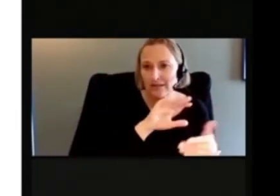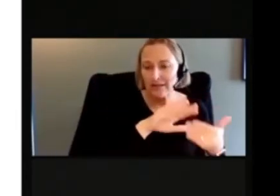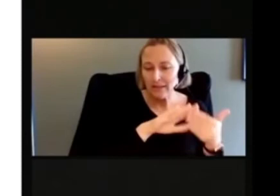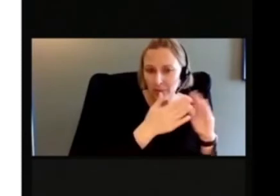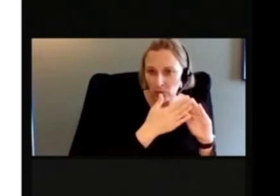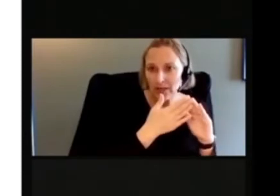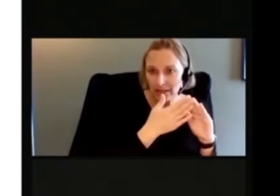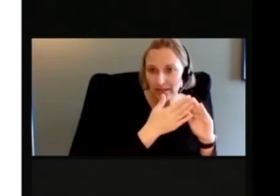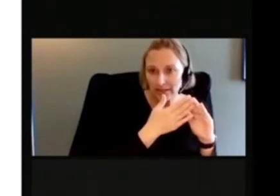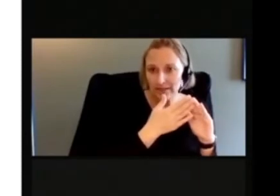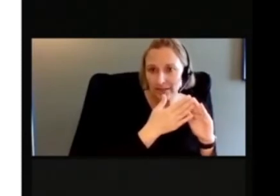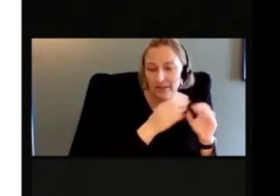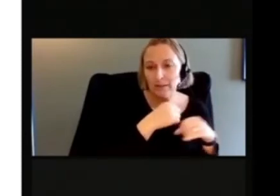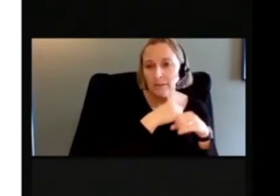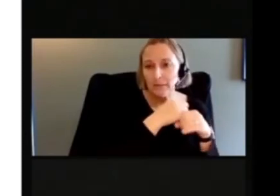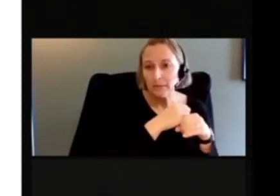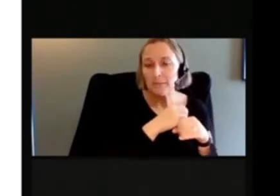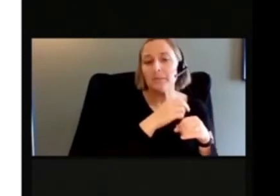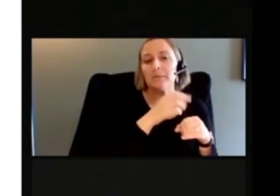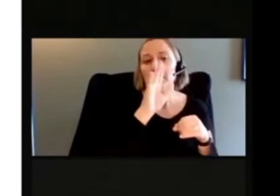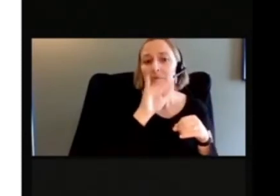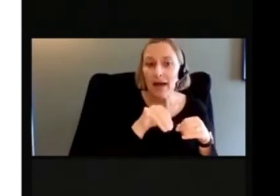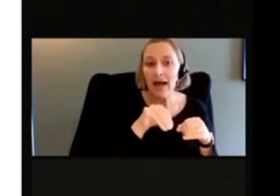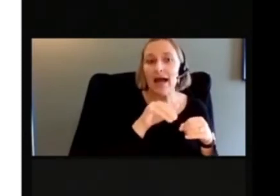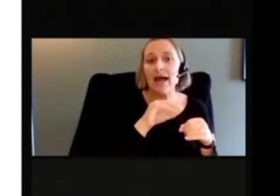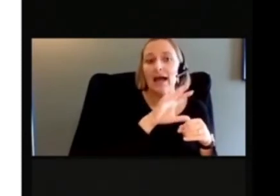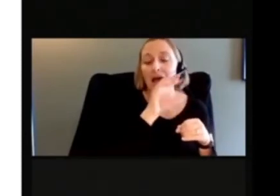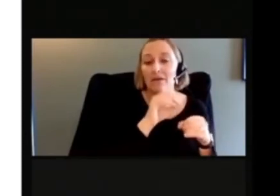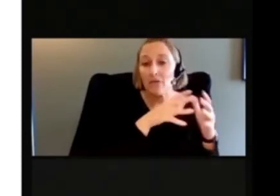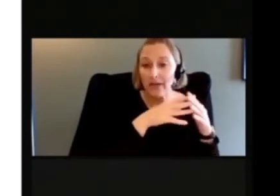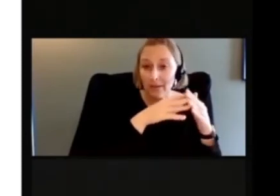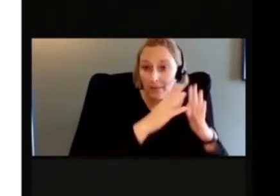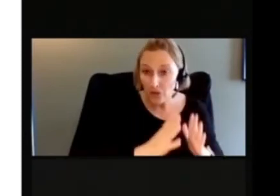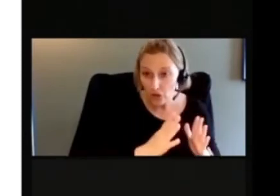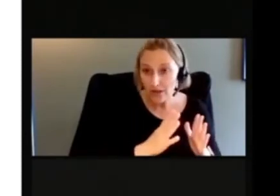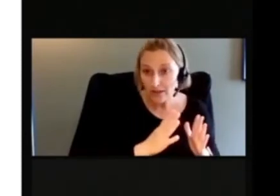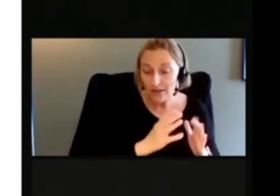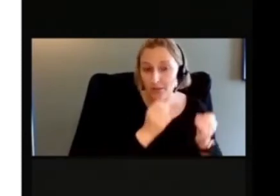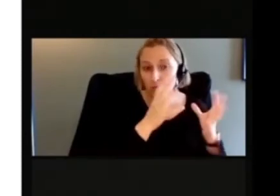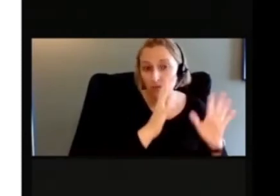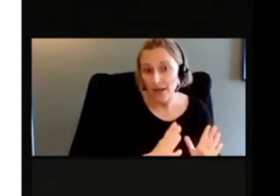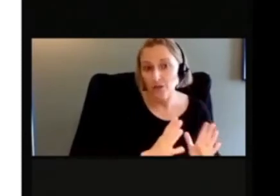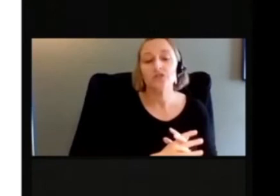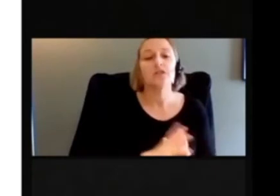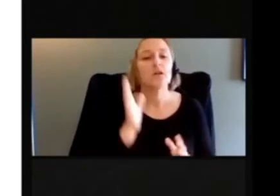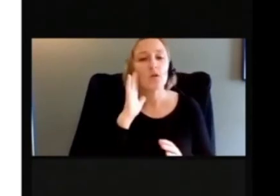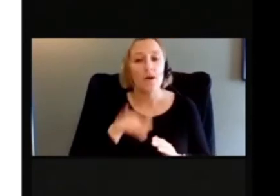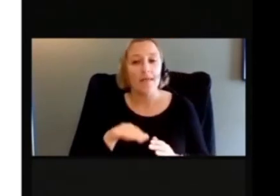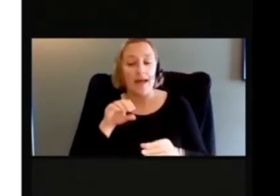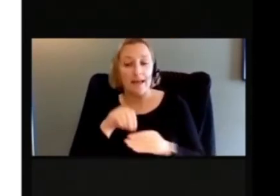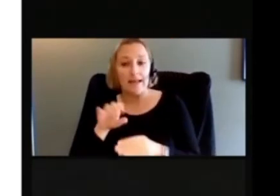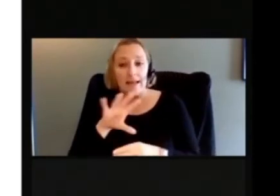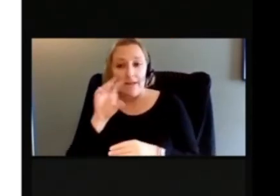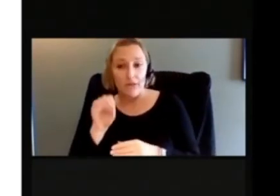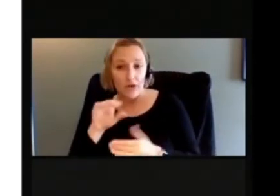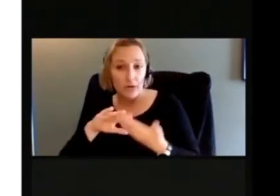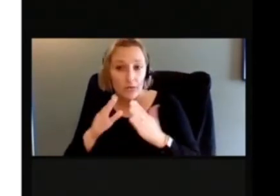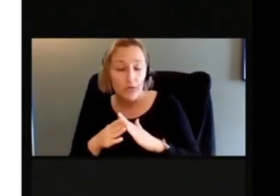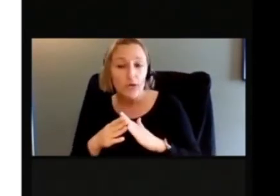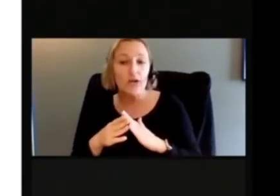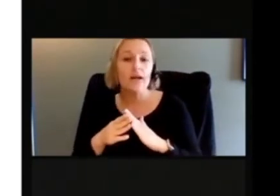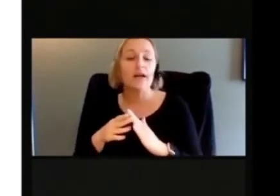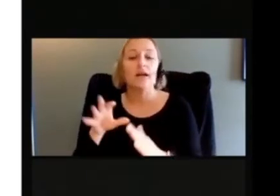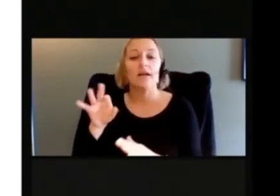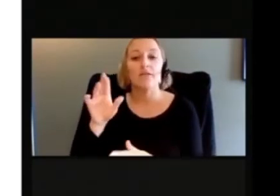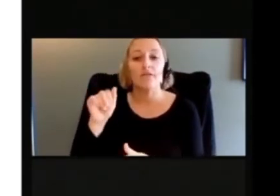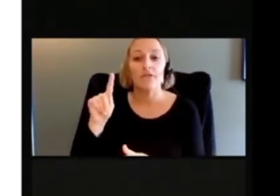American providers. We know in the African American community that fraternities and sororities